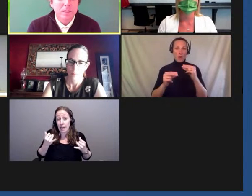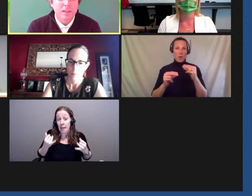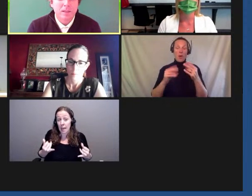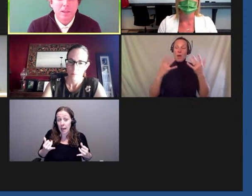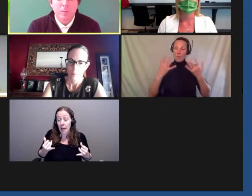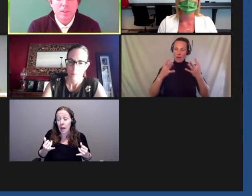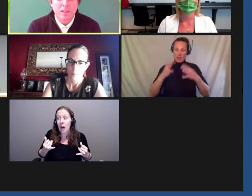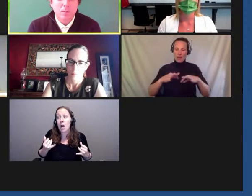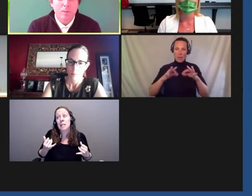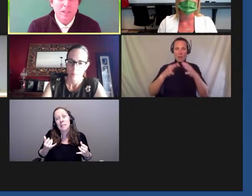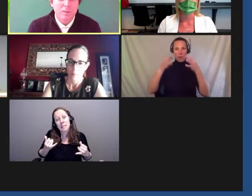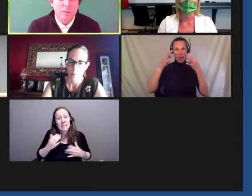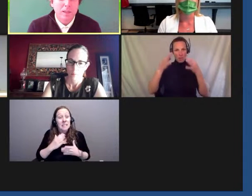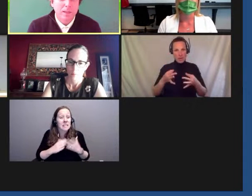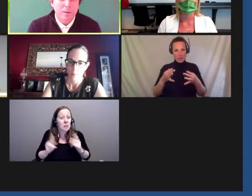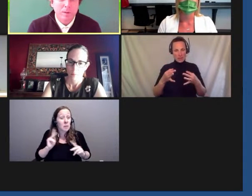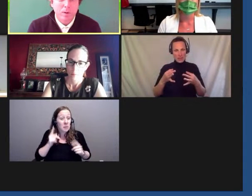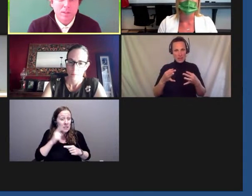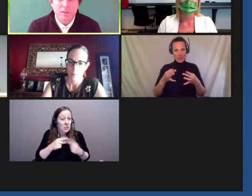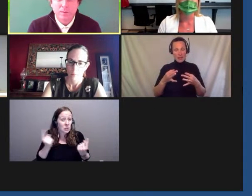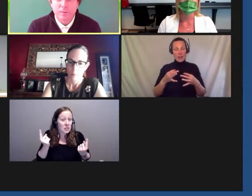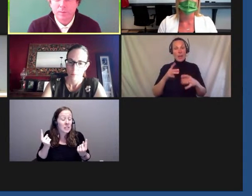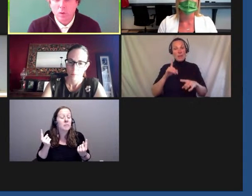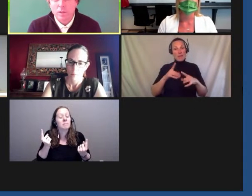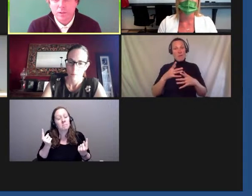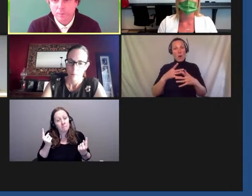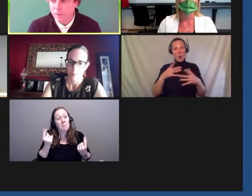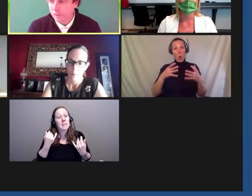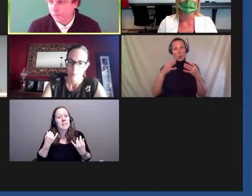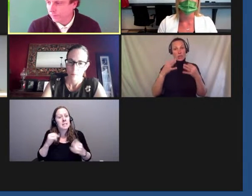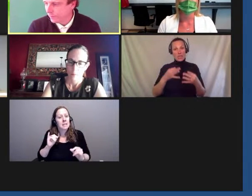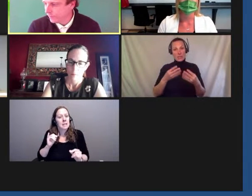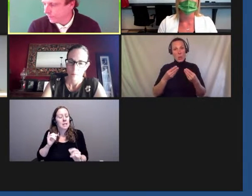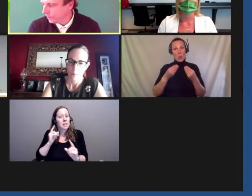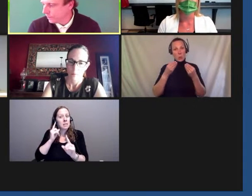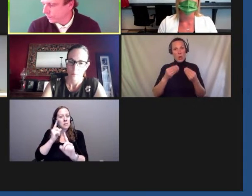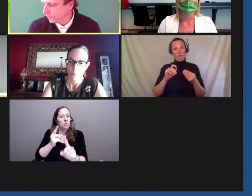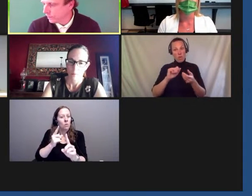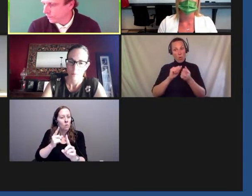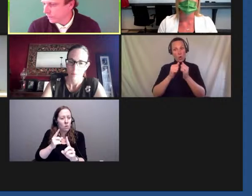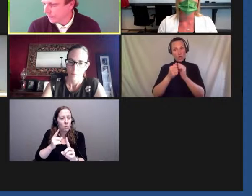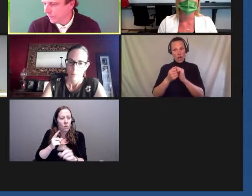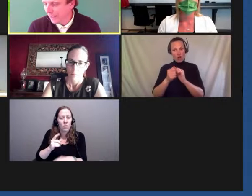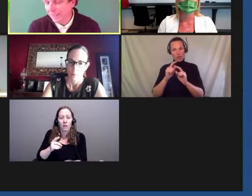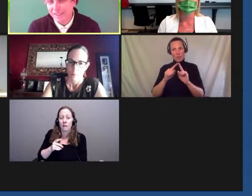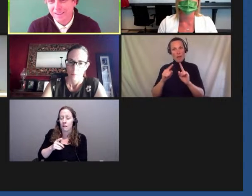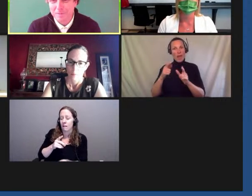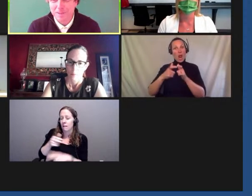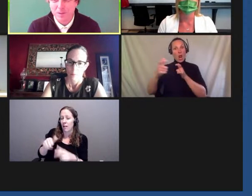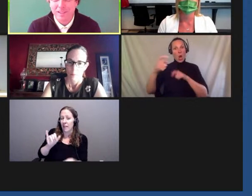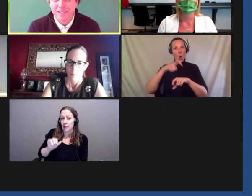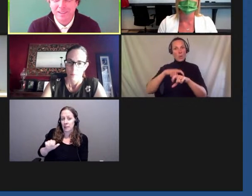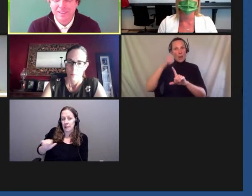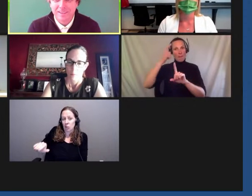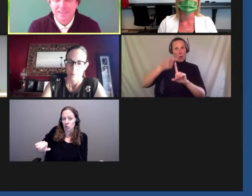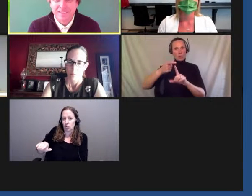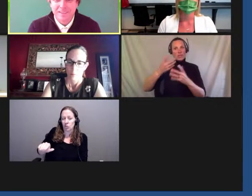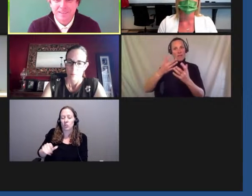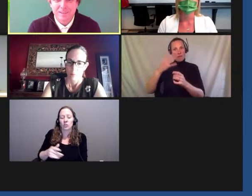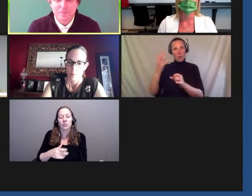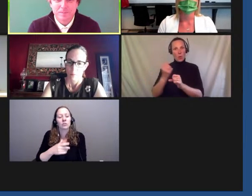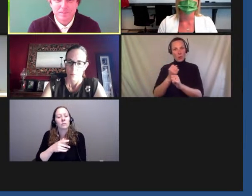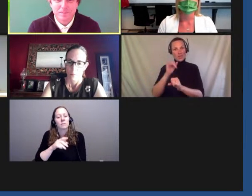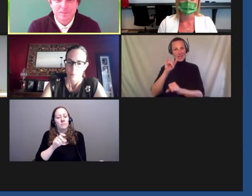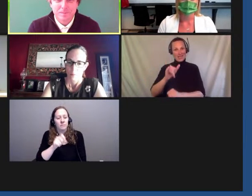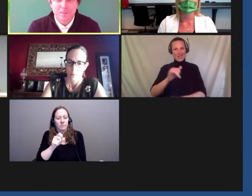but can help us get to where we need to be, I think that'll be a positive, long-term positive. Call that a nudge, right? Okay. Absolutely. Okay. Thank